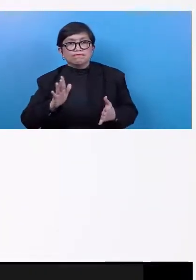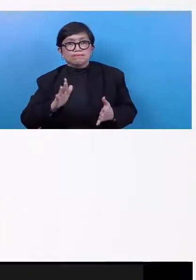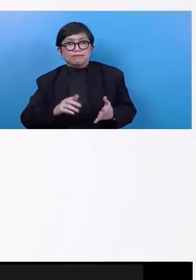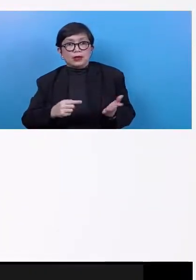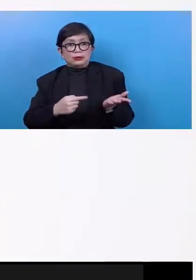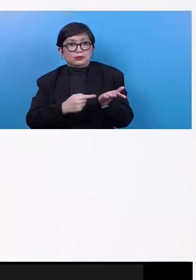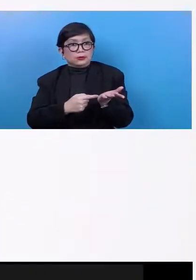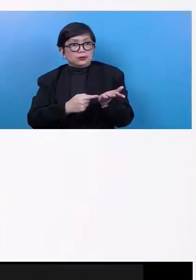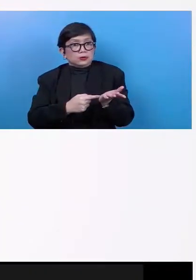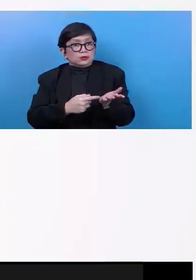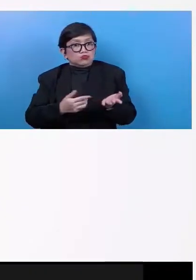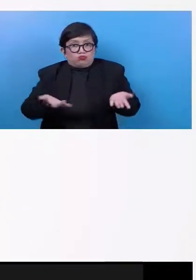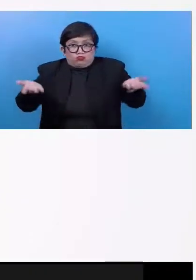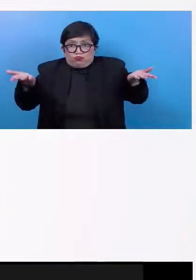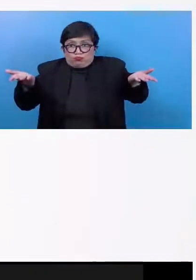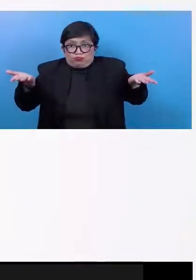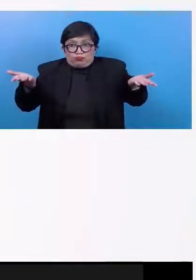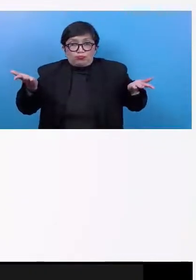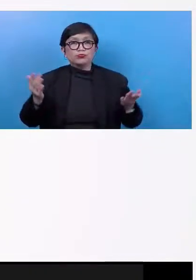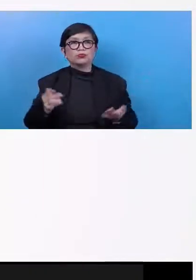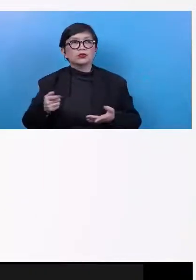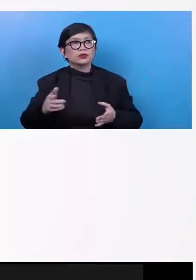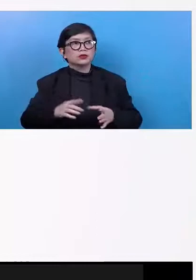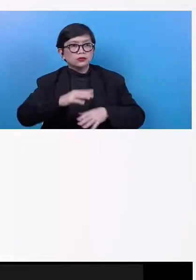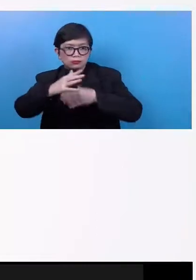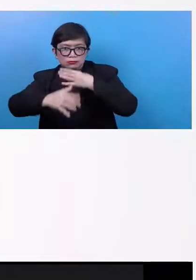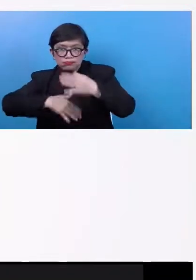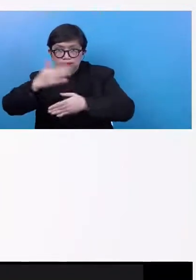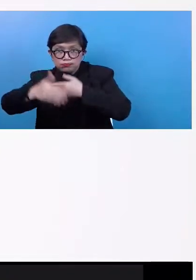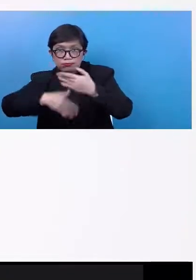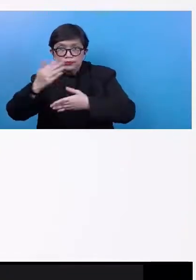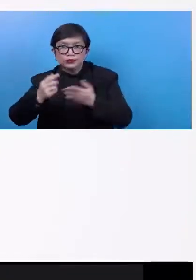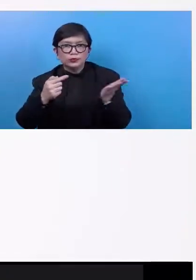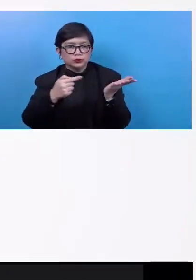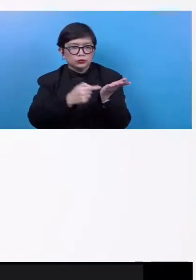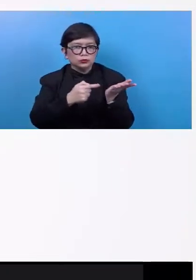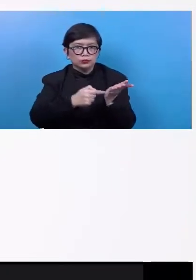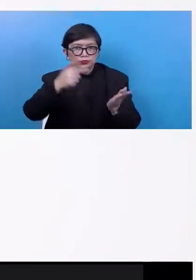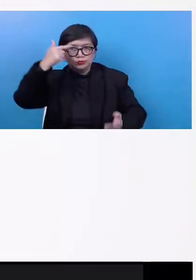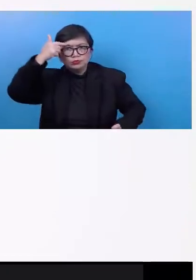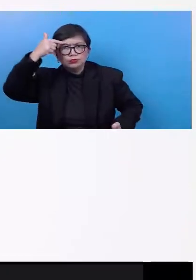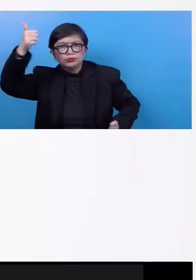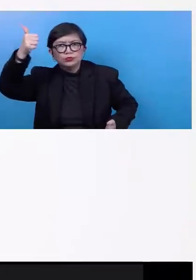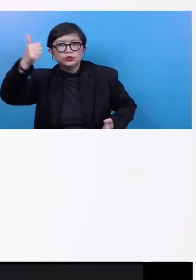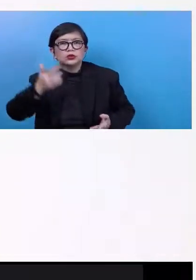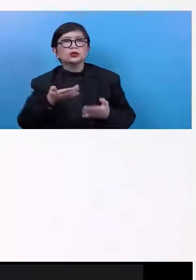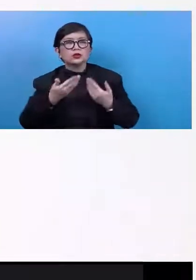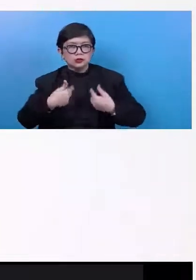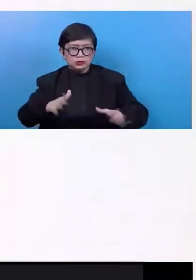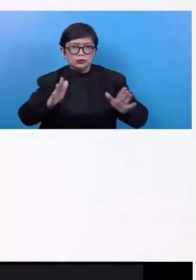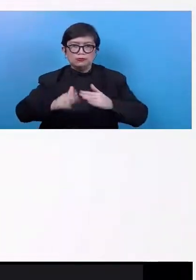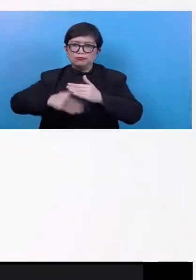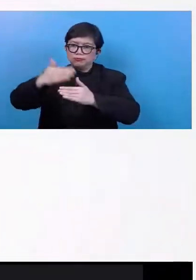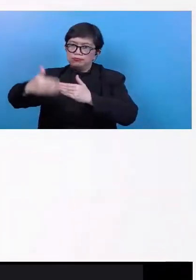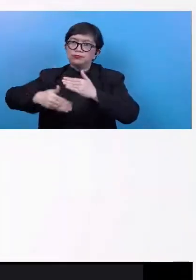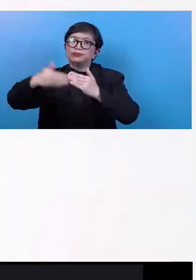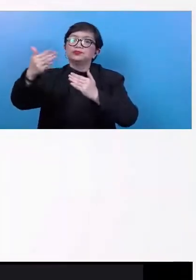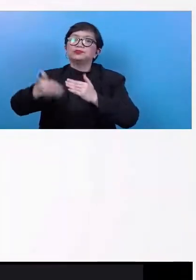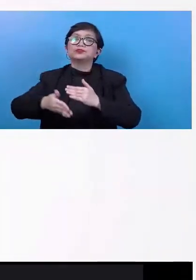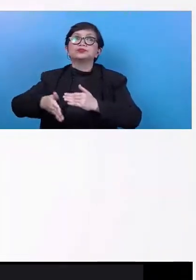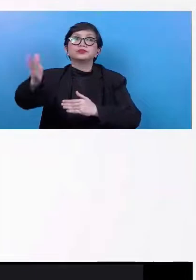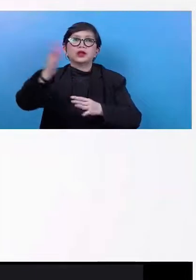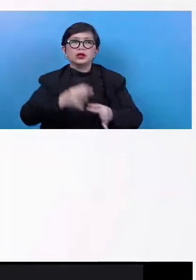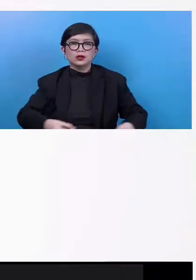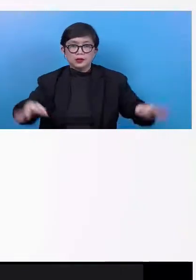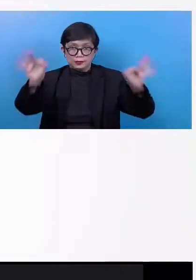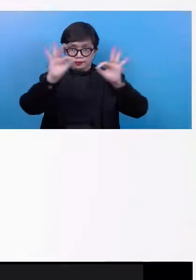community's knowledge to make it even more effective and sustainable. Now, it is also important to actually look at the cost-benefit analysis, that we do